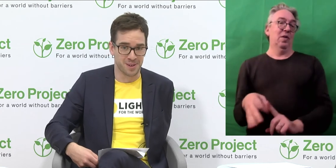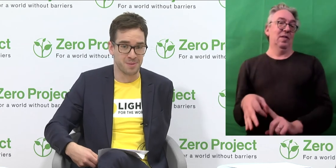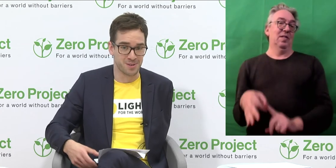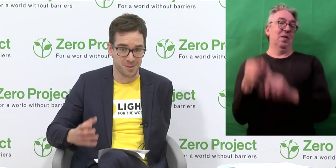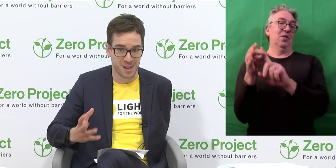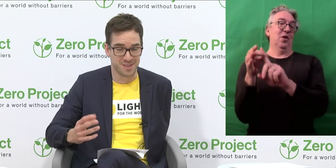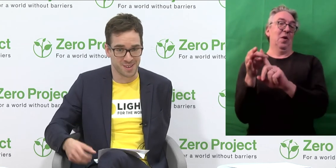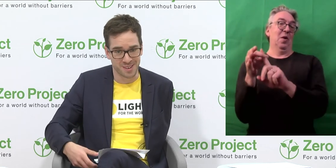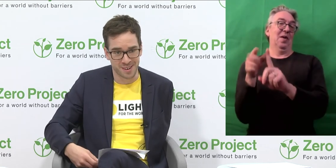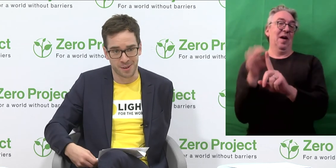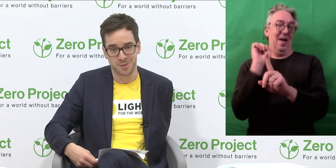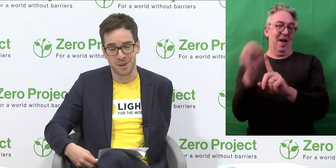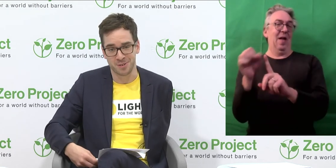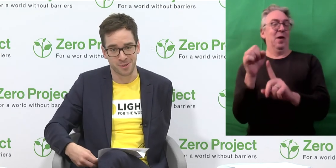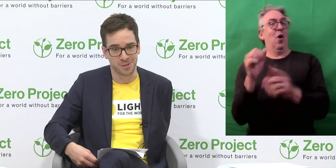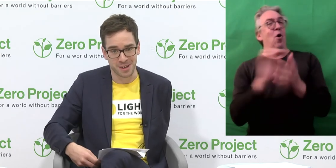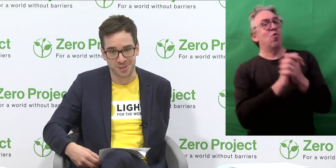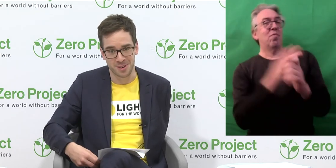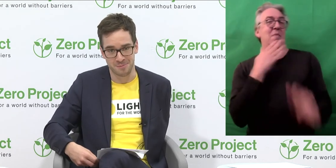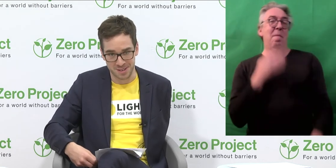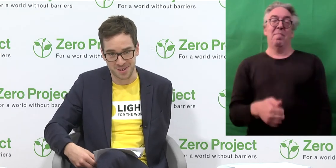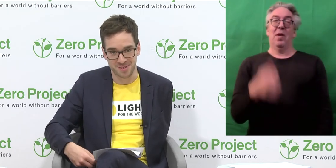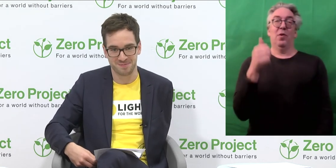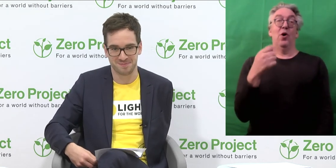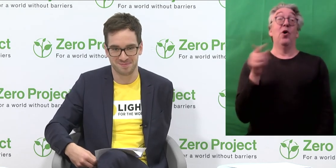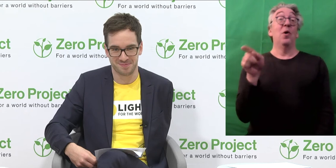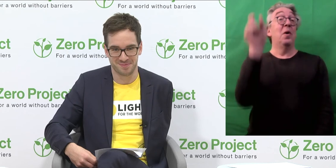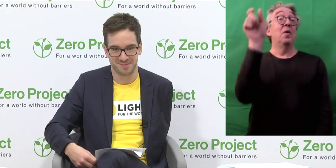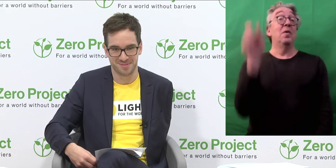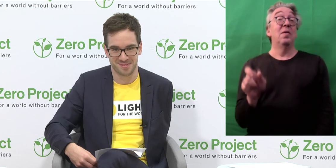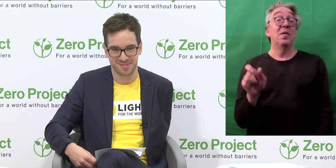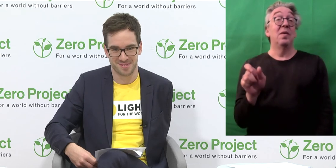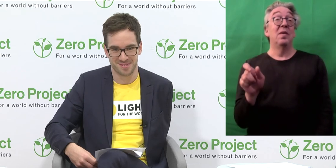better than me, so let's hear our special congratulation message.